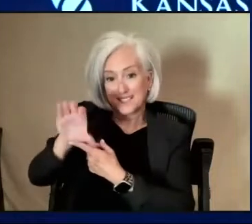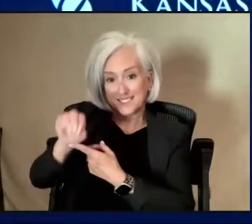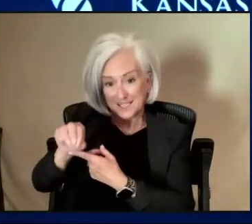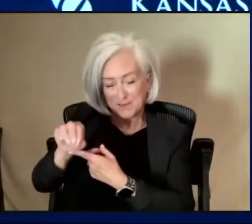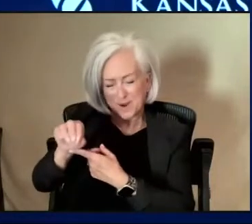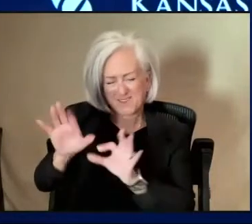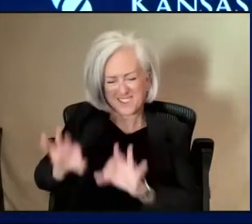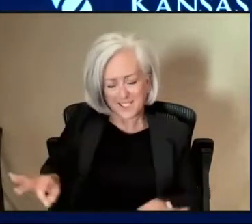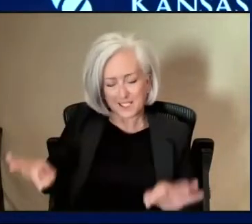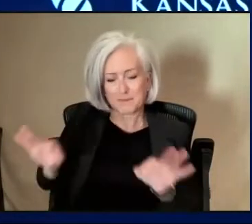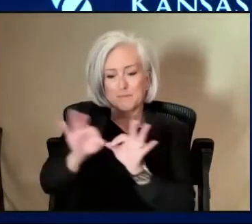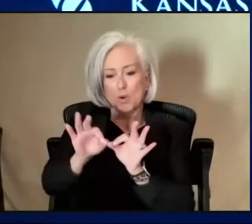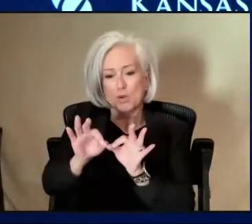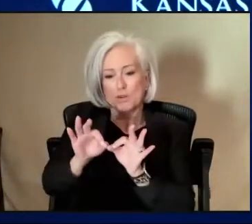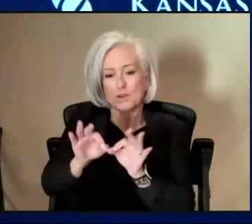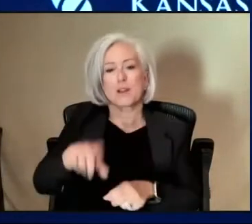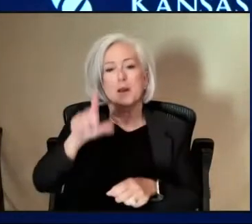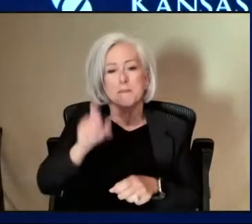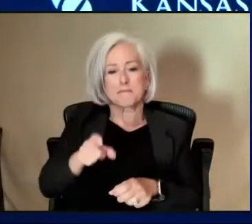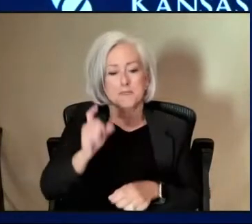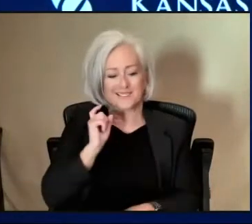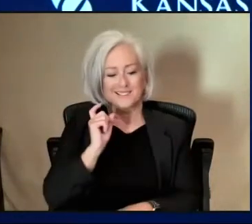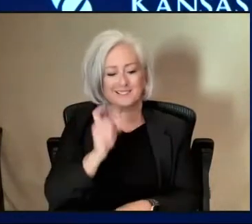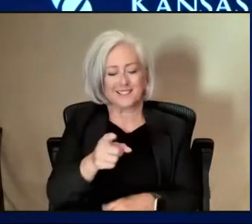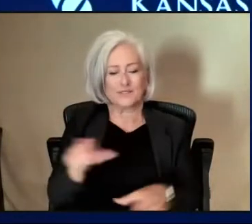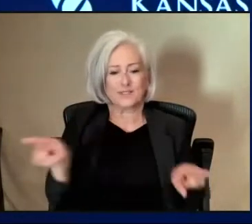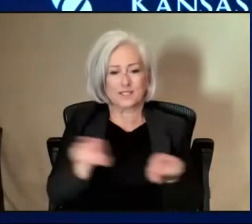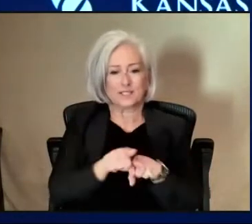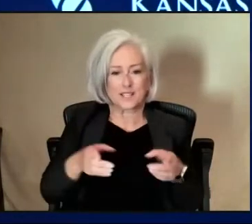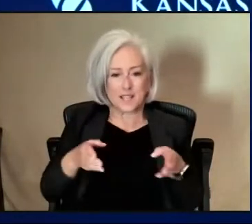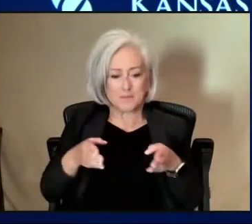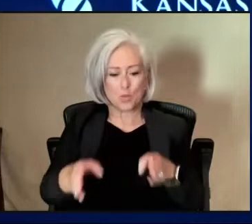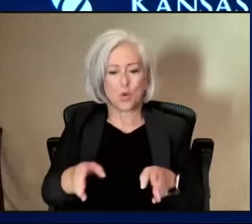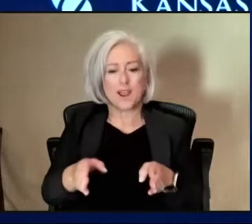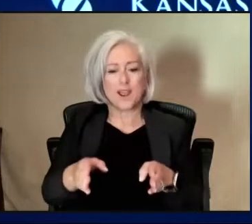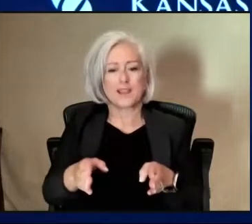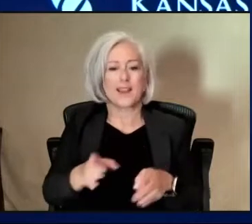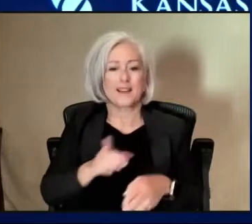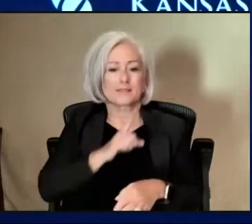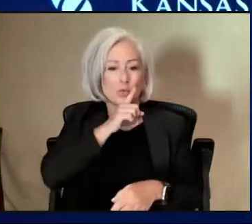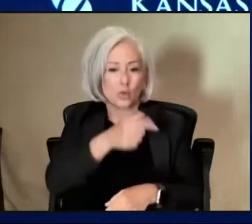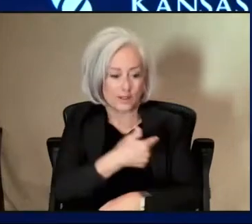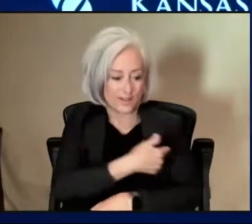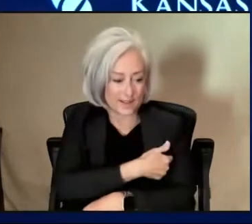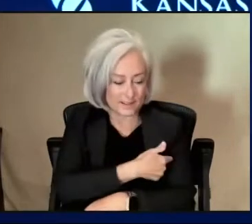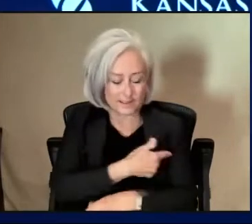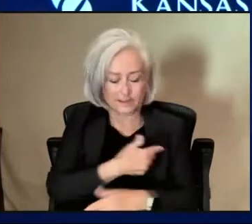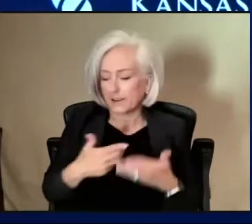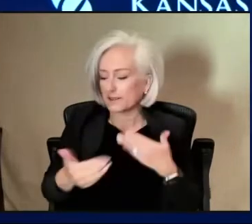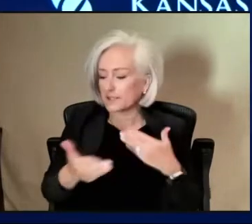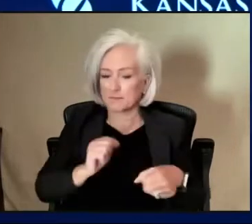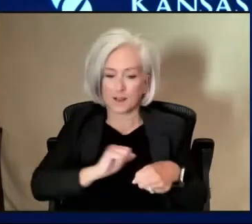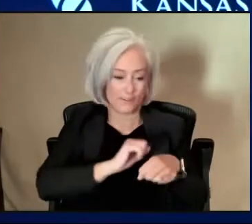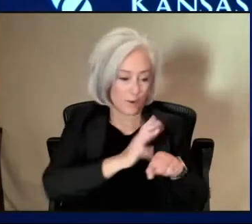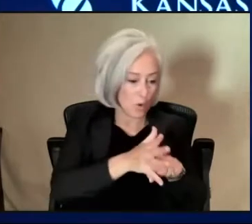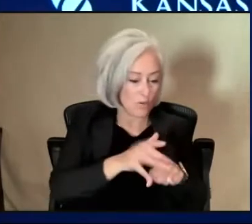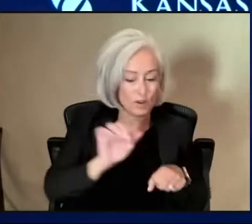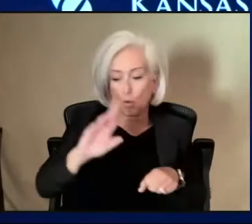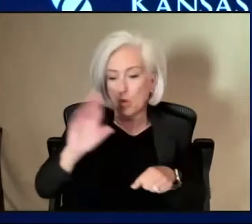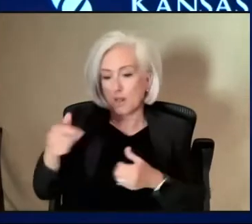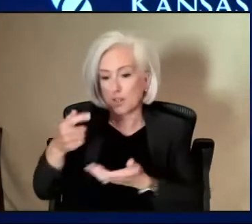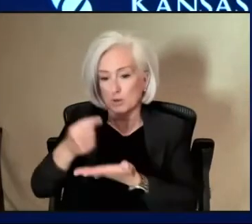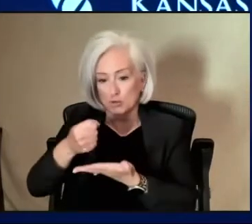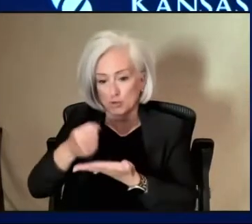way as the active treatment, whether it be a COVID vaccine or some other treatment that we're